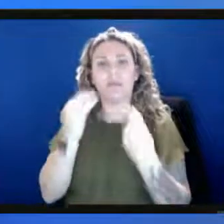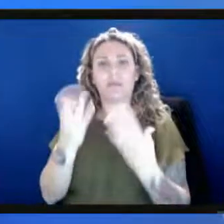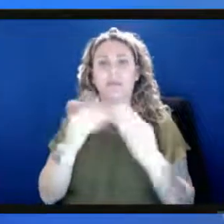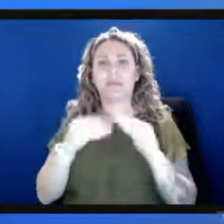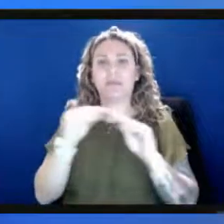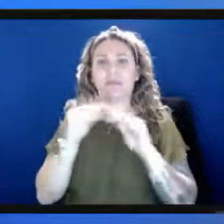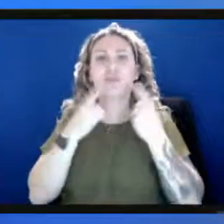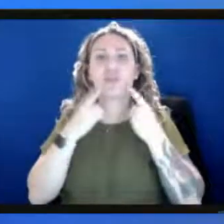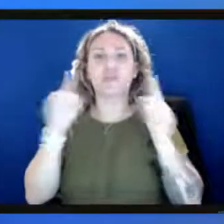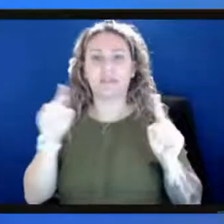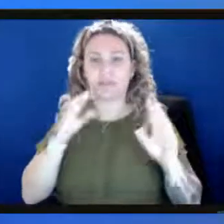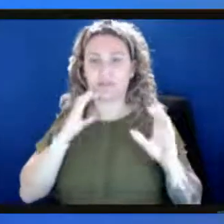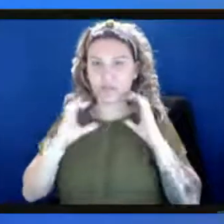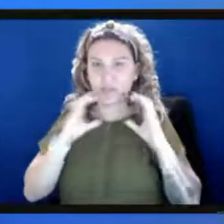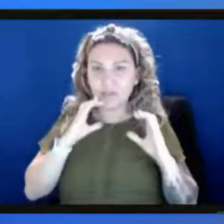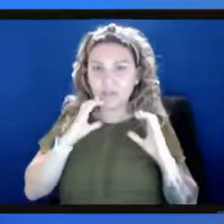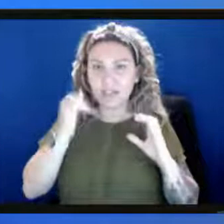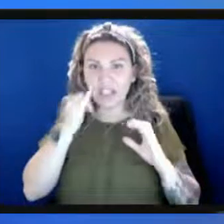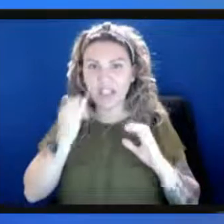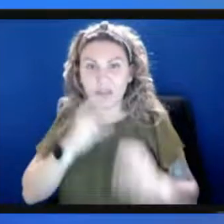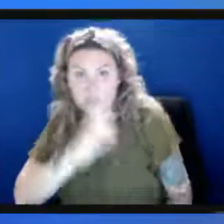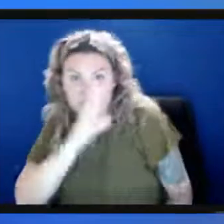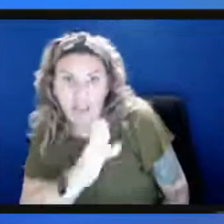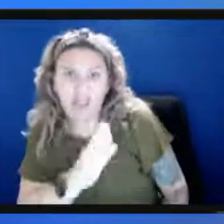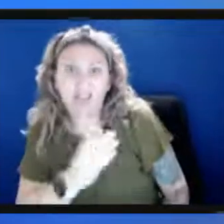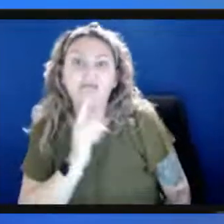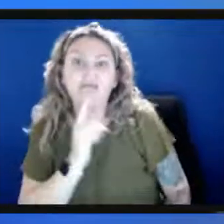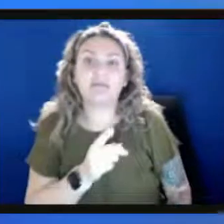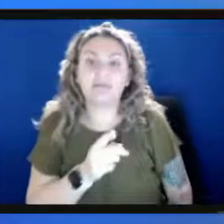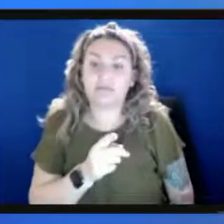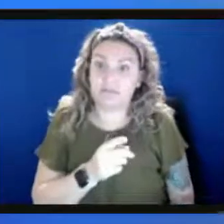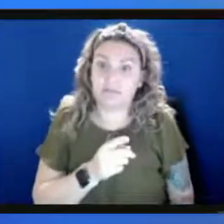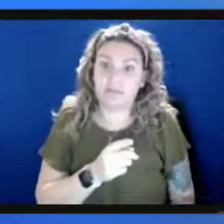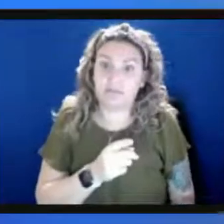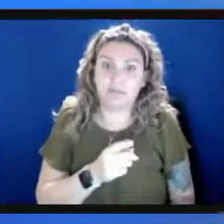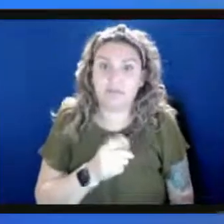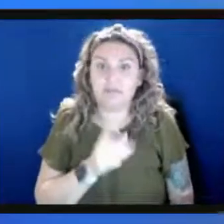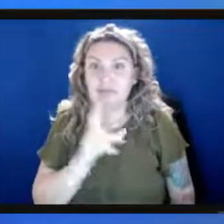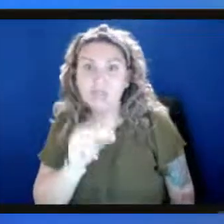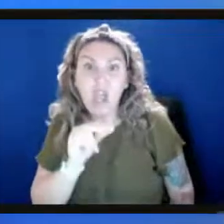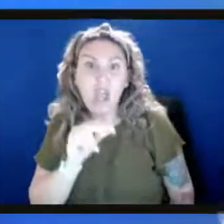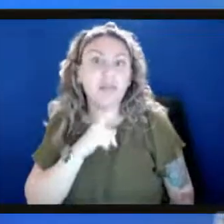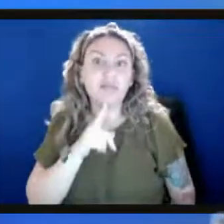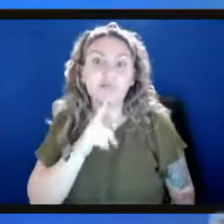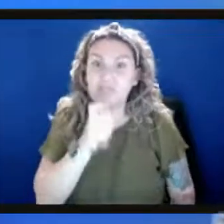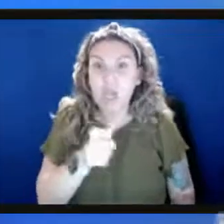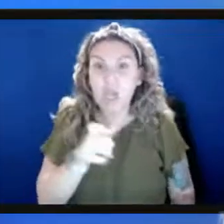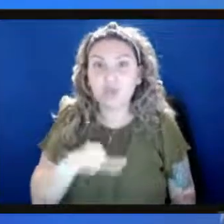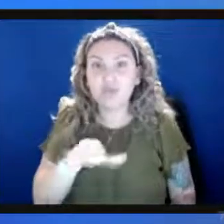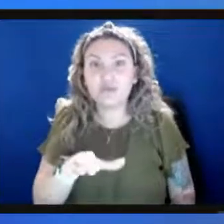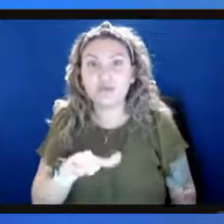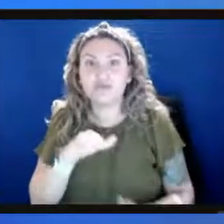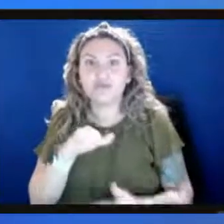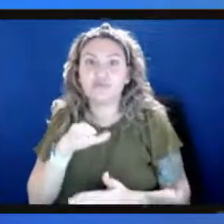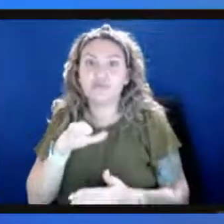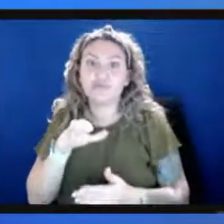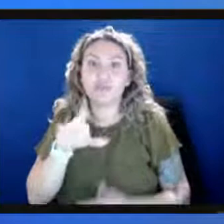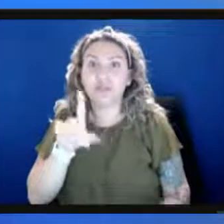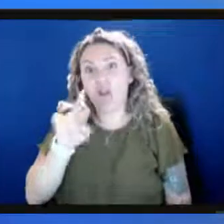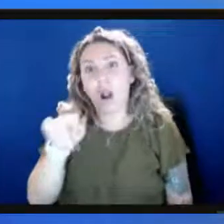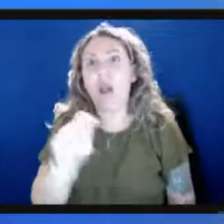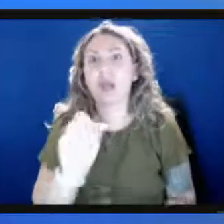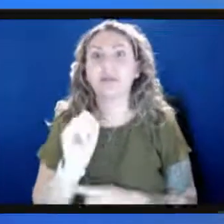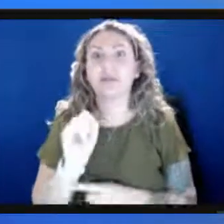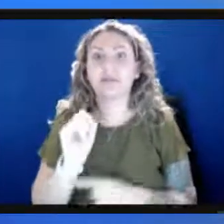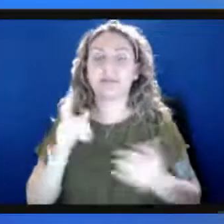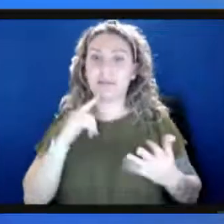conversation. If you just go in hard with, I saw this morning report, doctors say don't do drugs. Good, better to do that